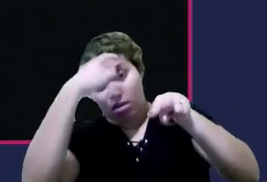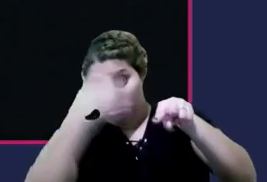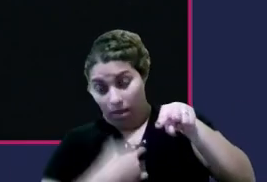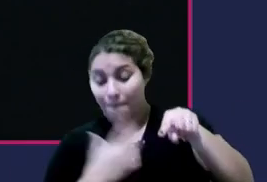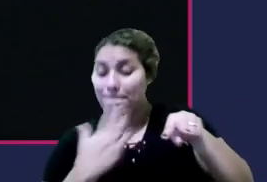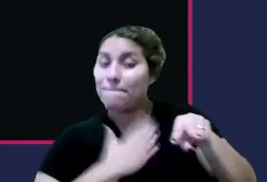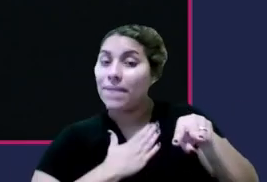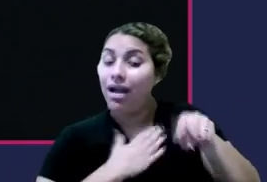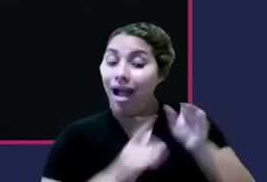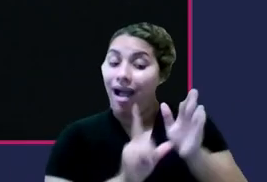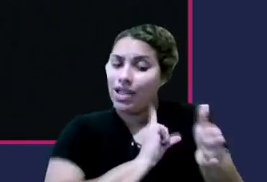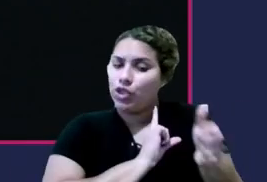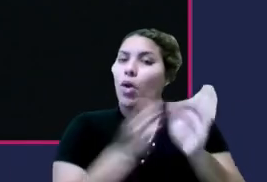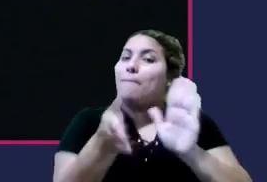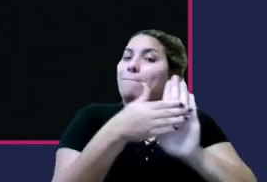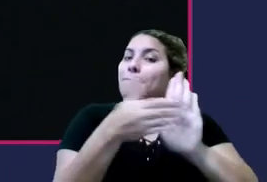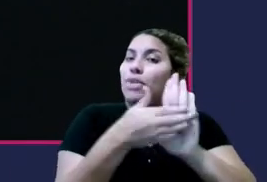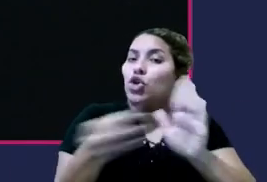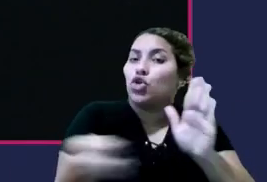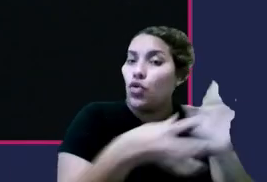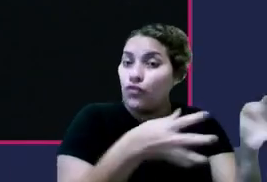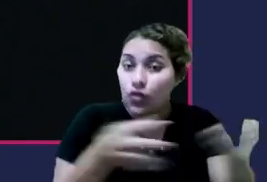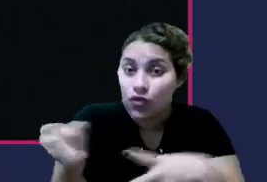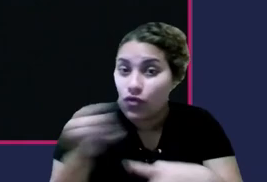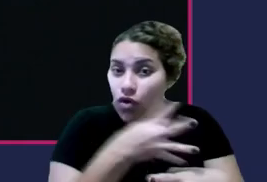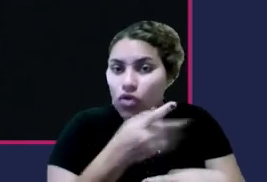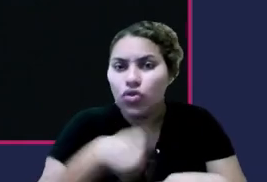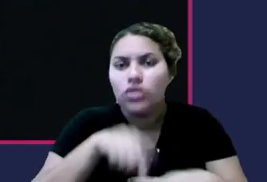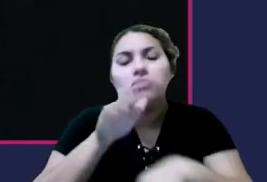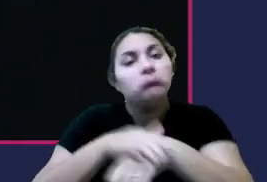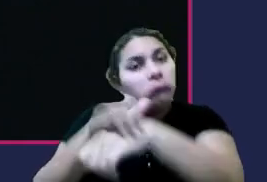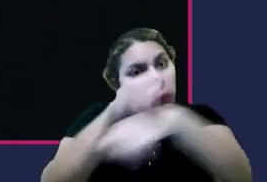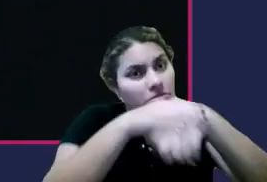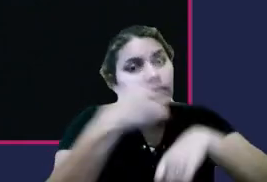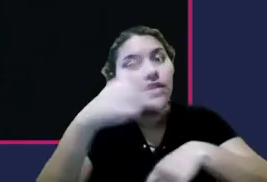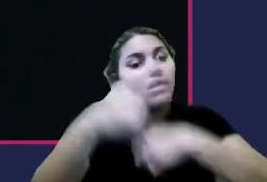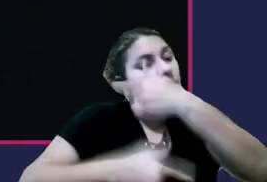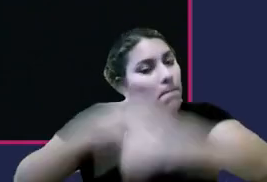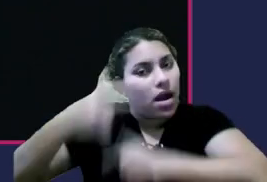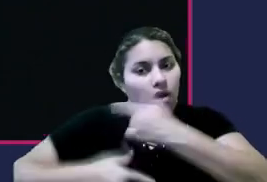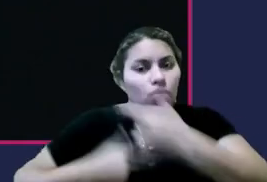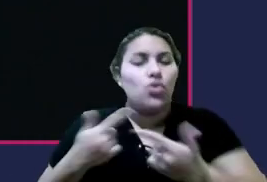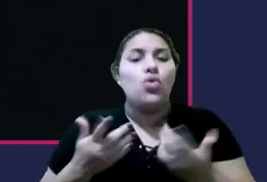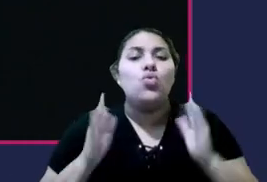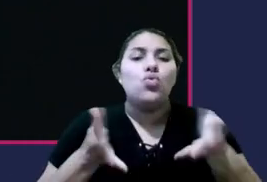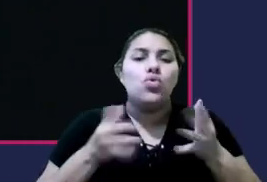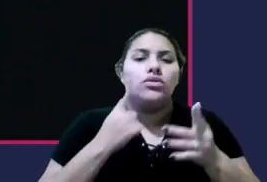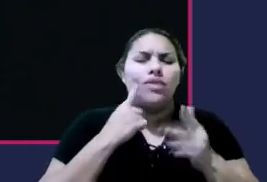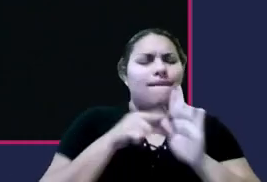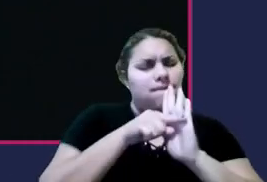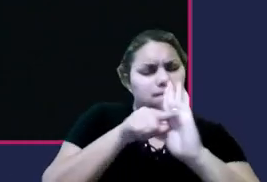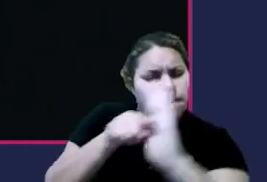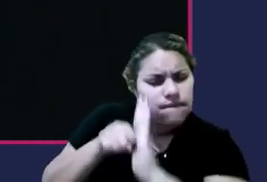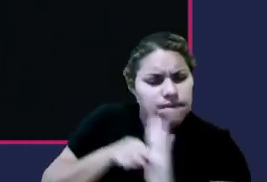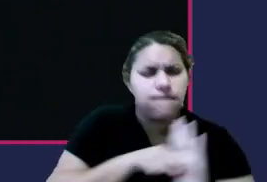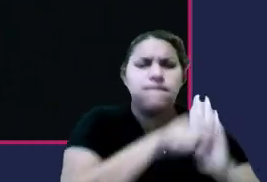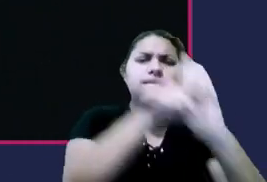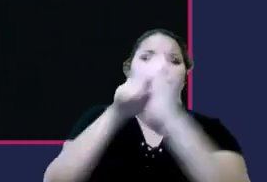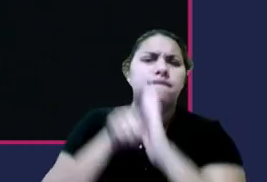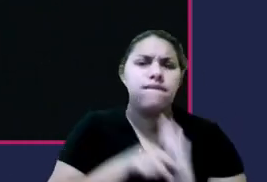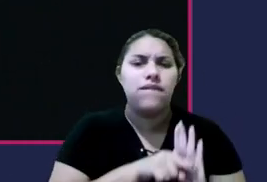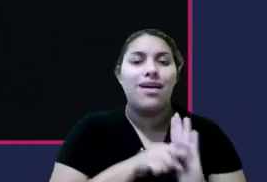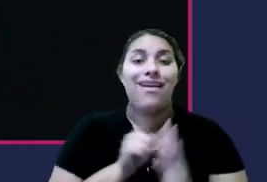every part of the journey of the patient. So we have different proposals, and we need to do exactly what you are doing now. We